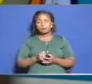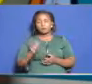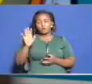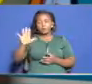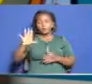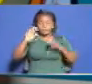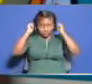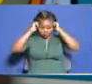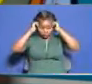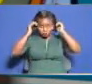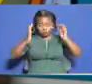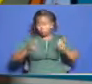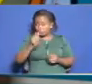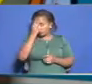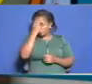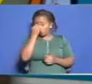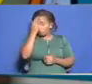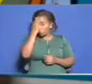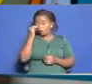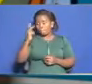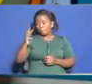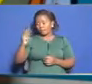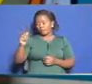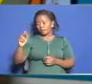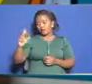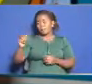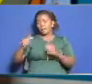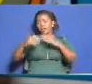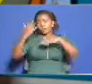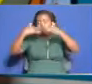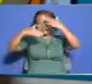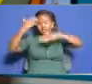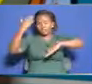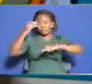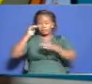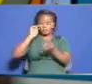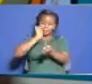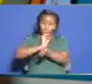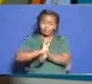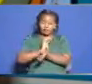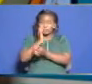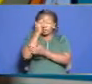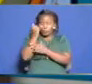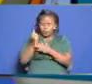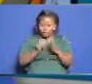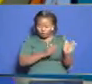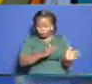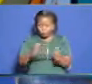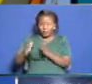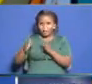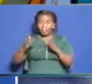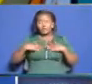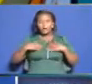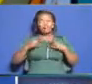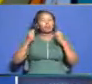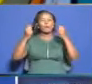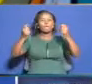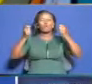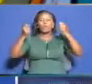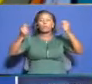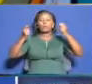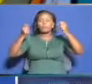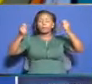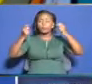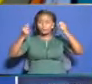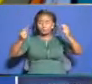from Maasai Mara University in Narok County have been arrested for allegedly planning to hold a protest over the death